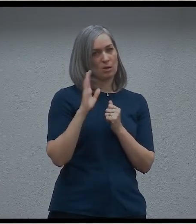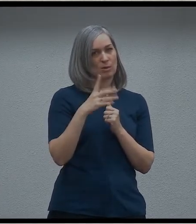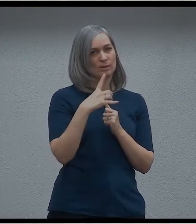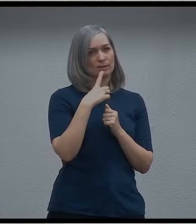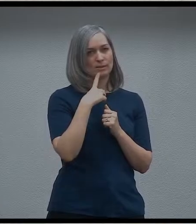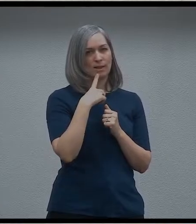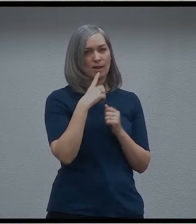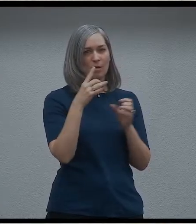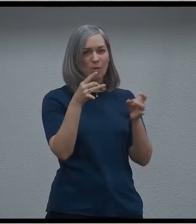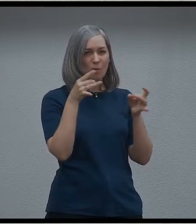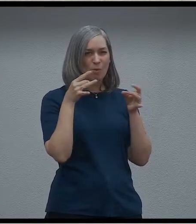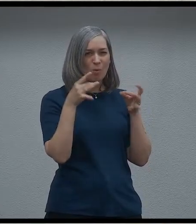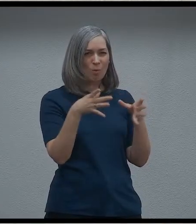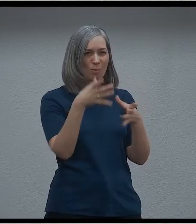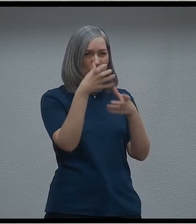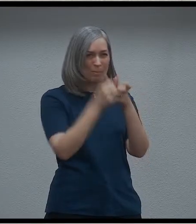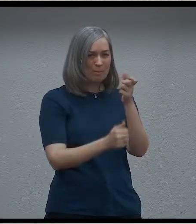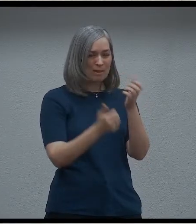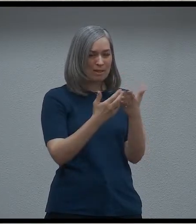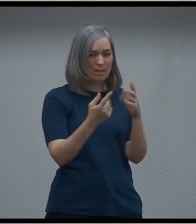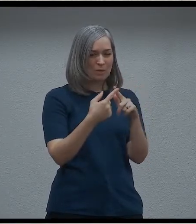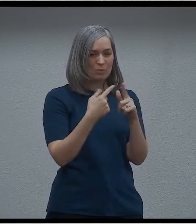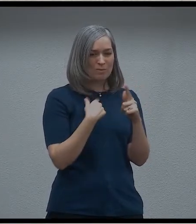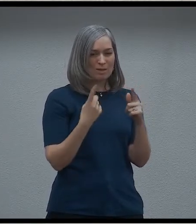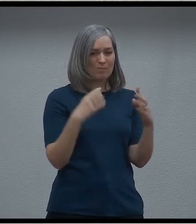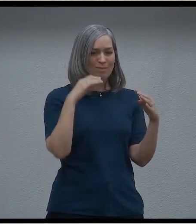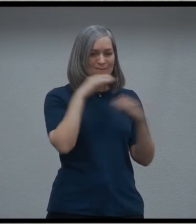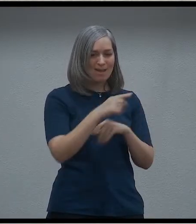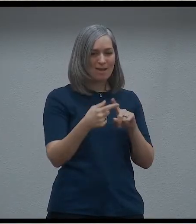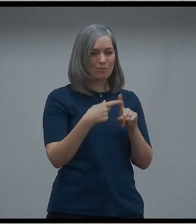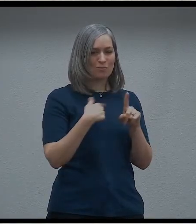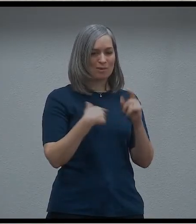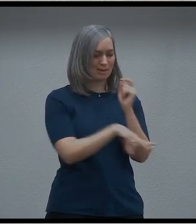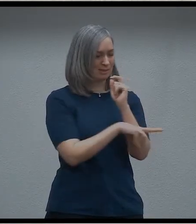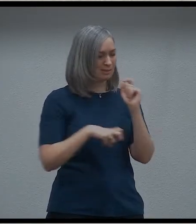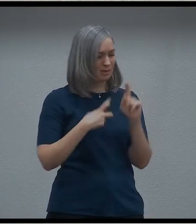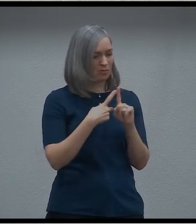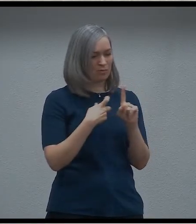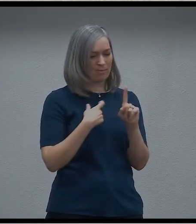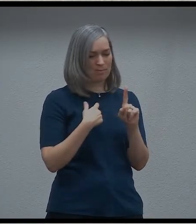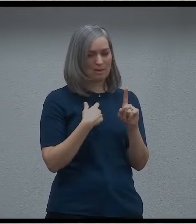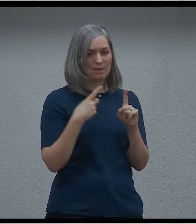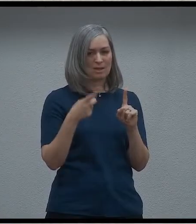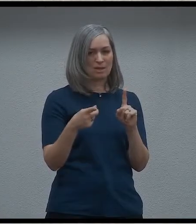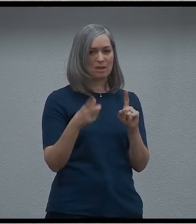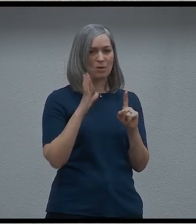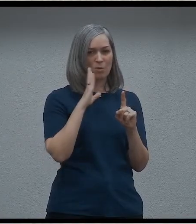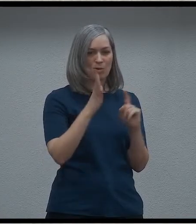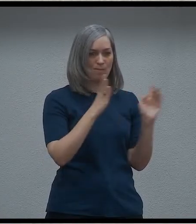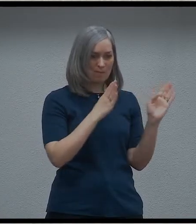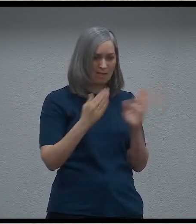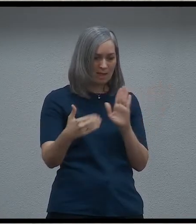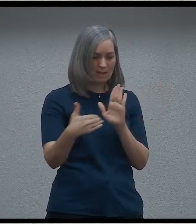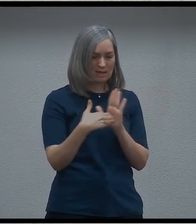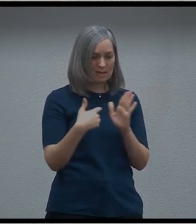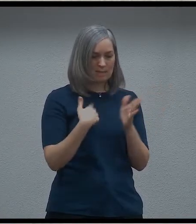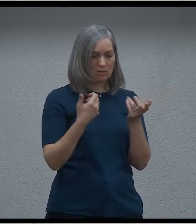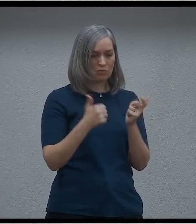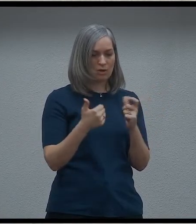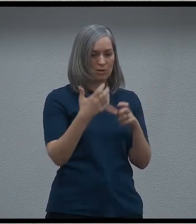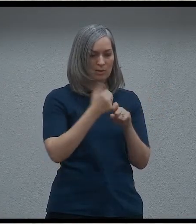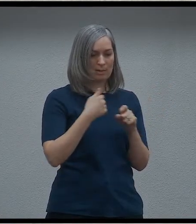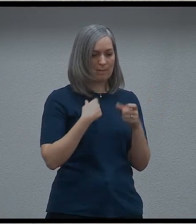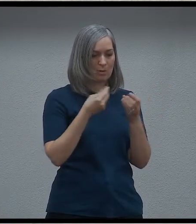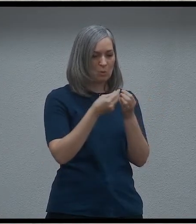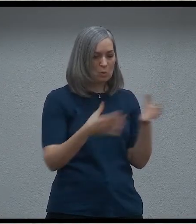say so many horrible and mean things to me. He would lie to me. He would steal from me. He would literally plot against me to try to get me to lose my